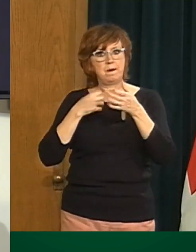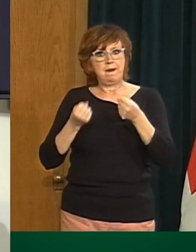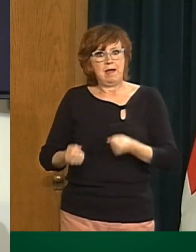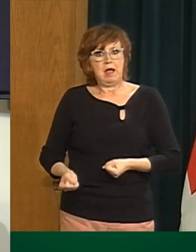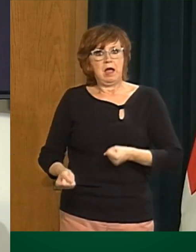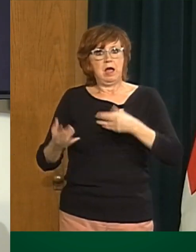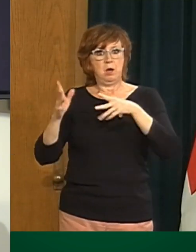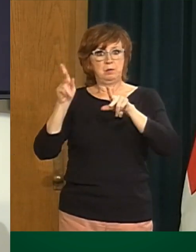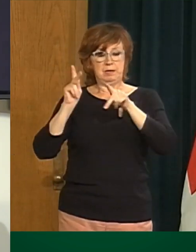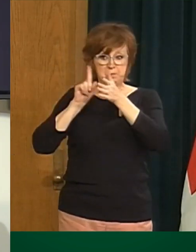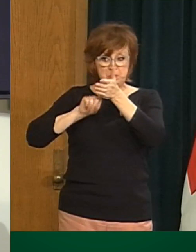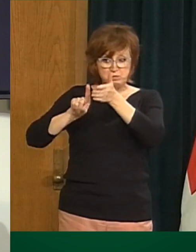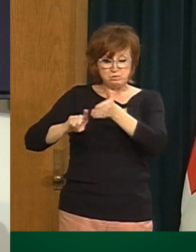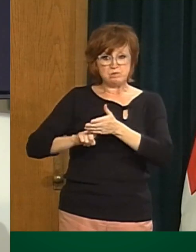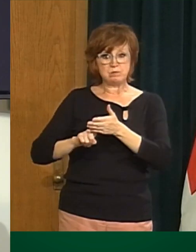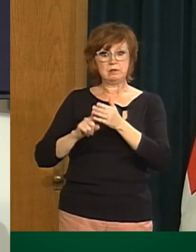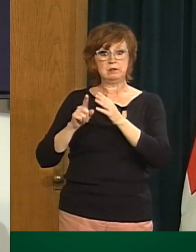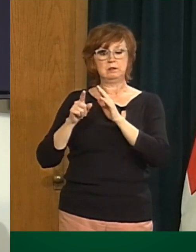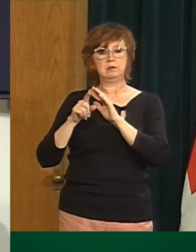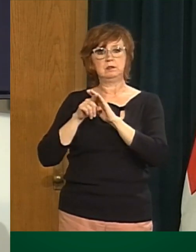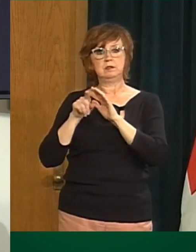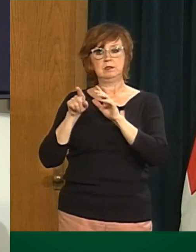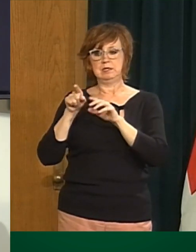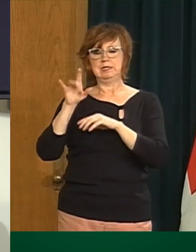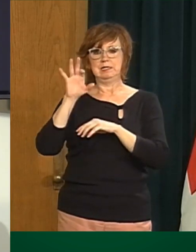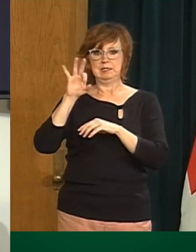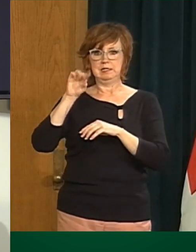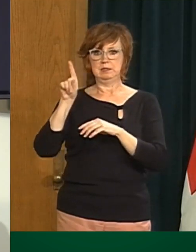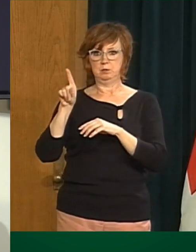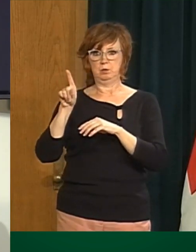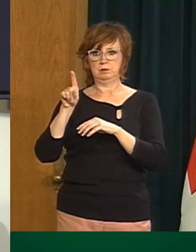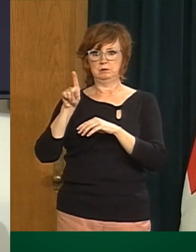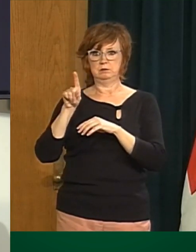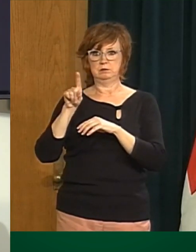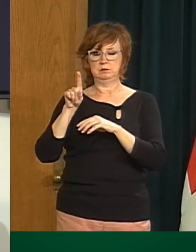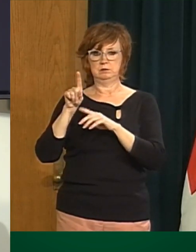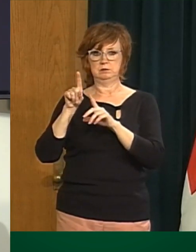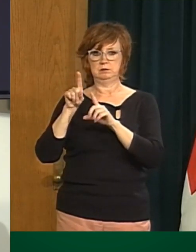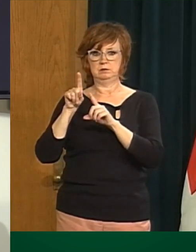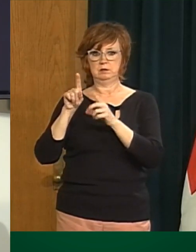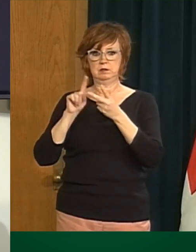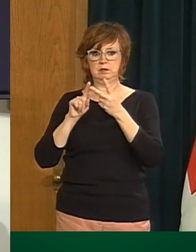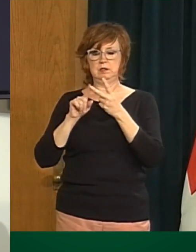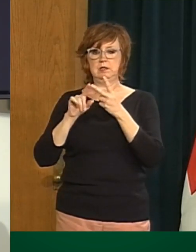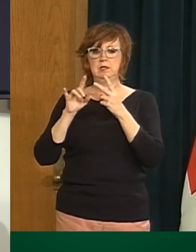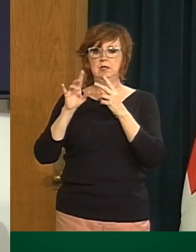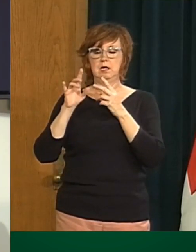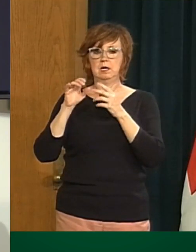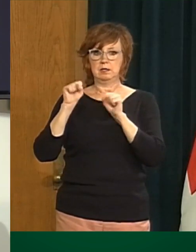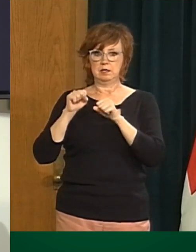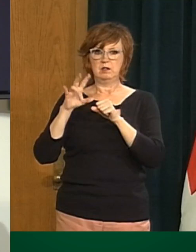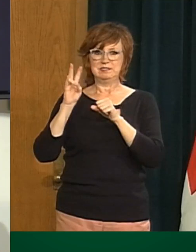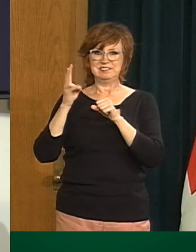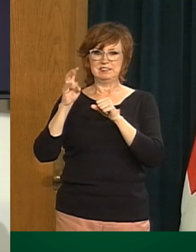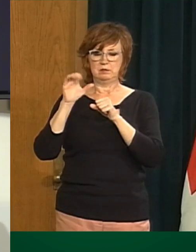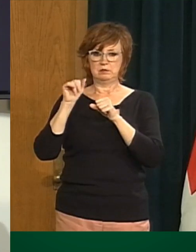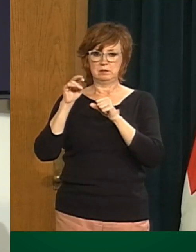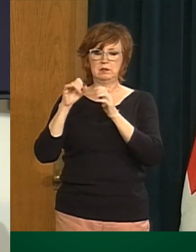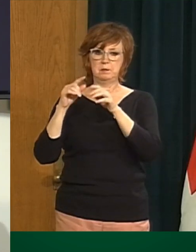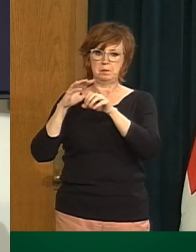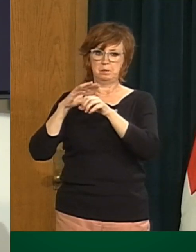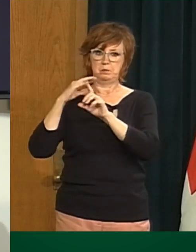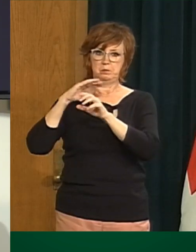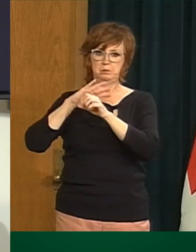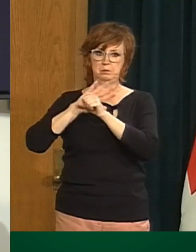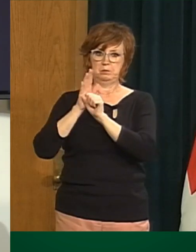workers identified as close contacts and 7 patients associated with that single positive case. I can confirm that the positive case was